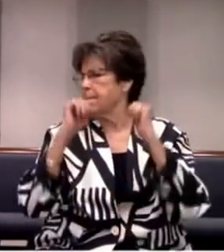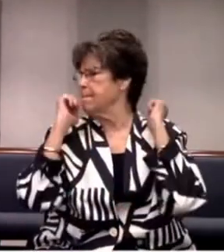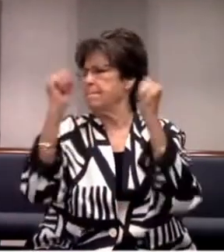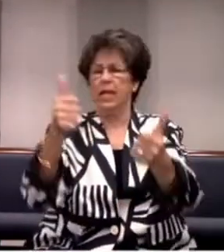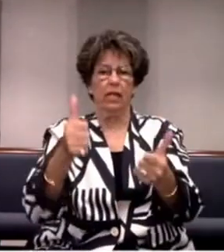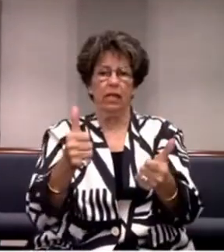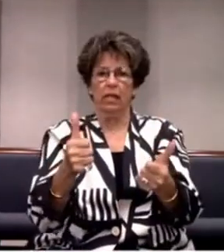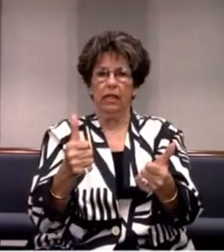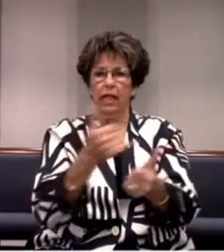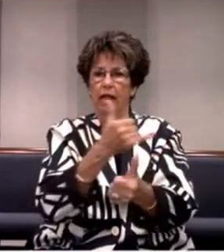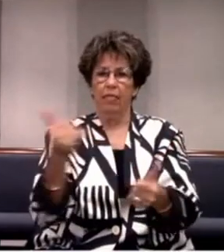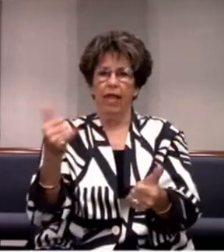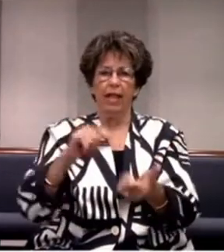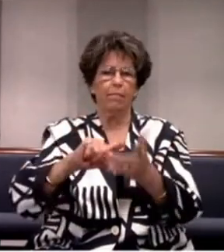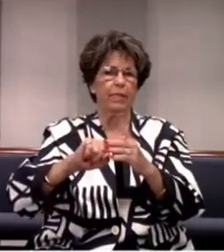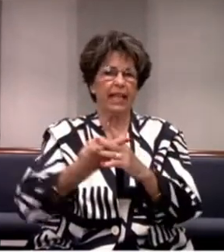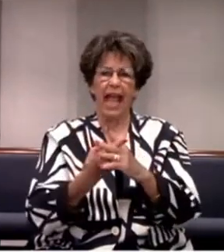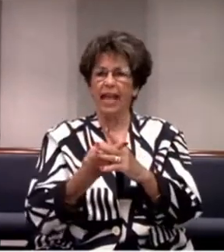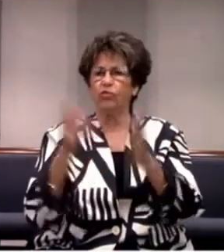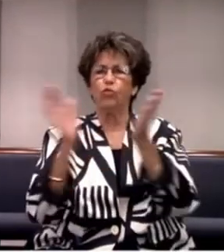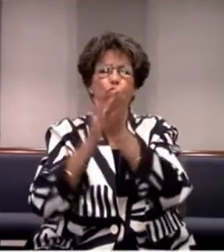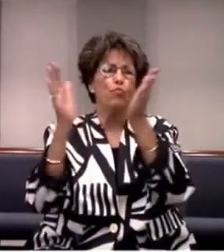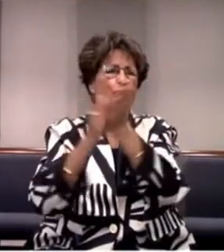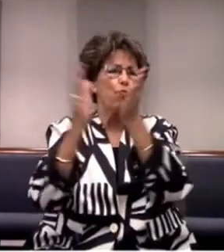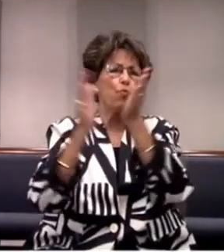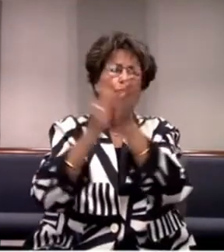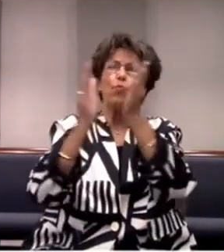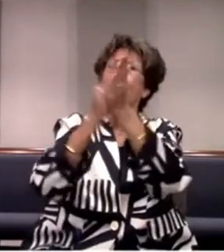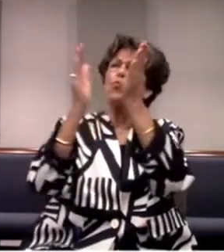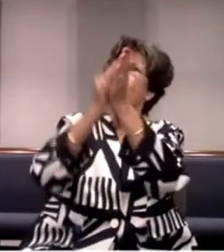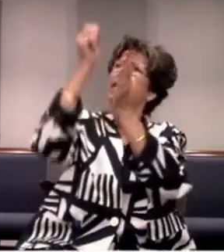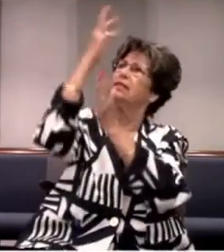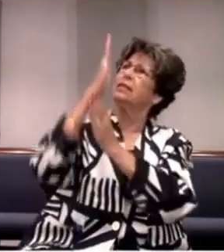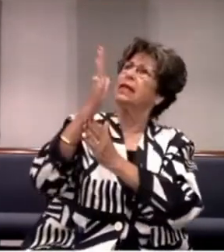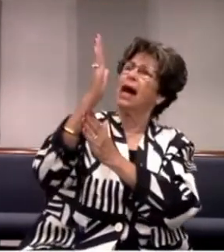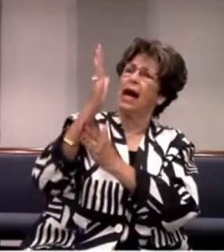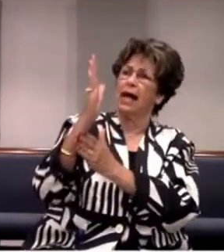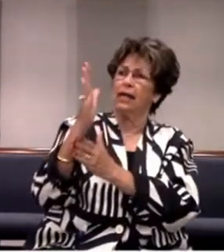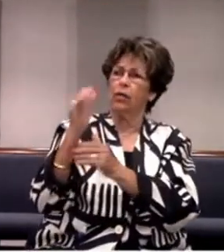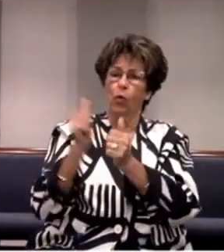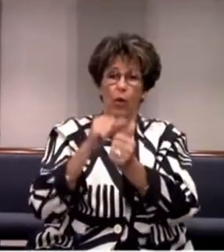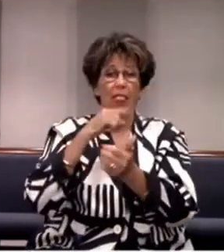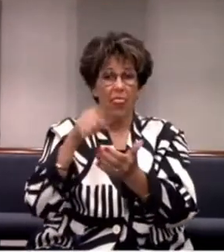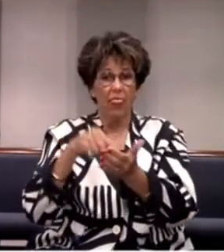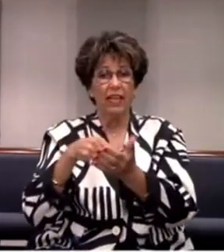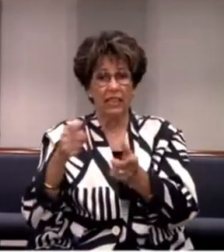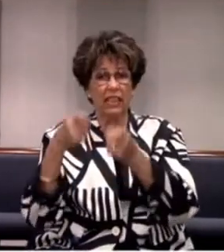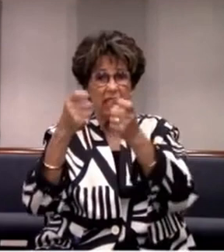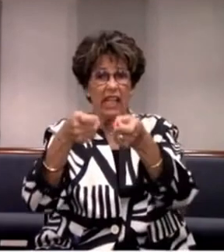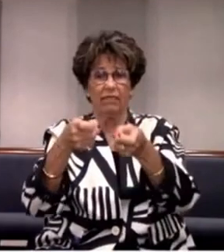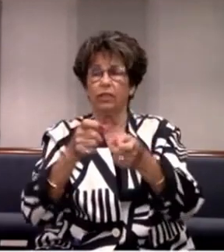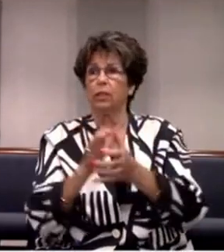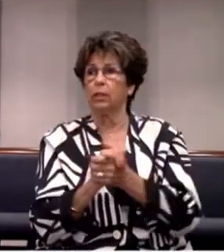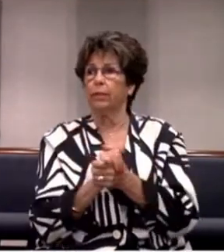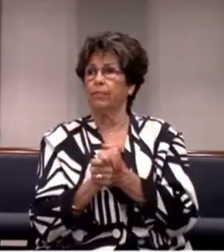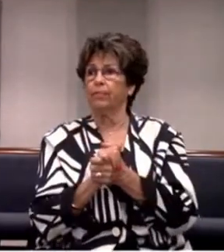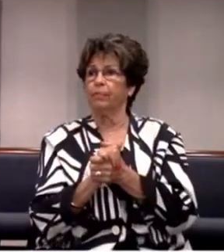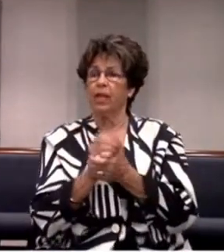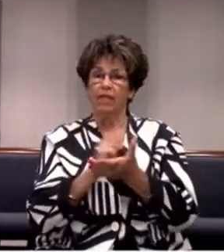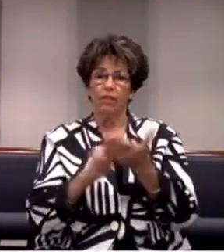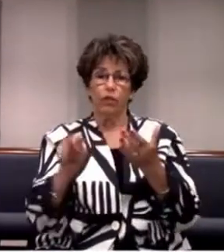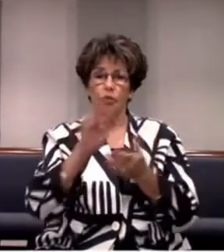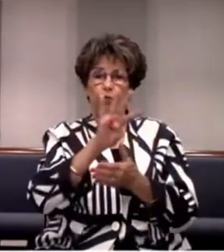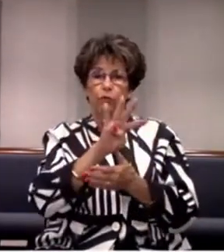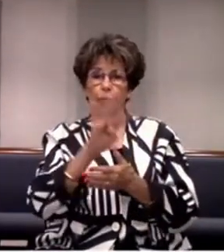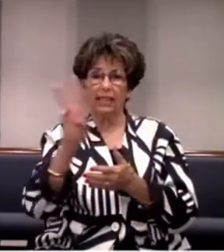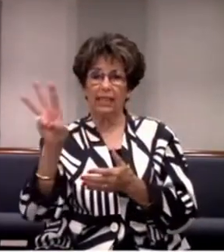they begin to praise God with this gift. Look, if you would, at verse number 46,